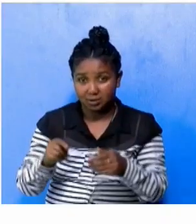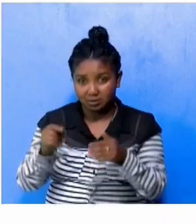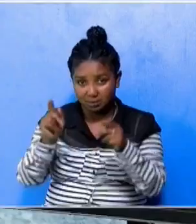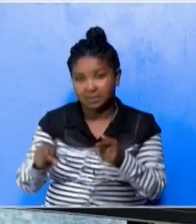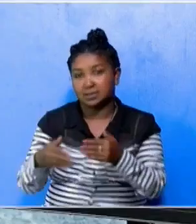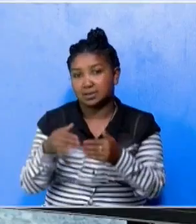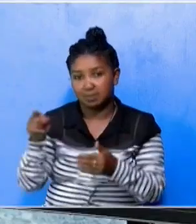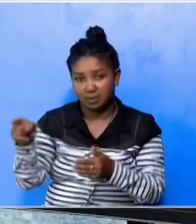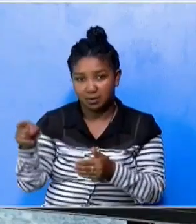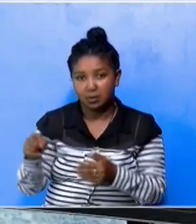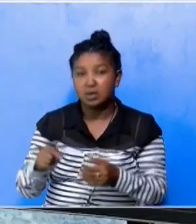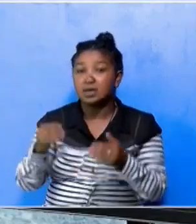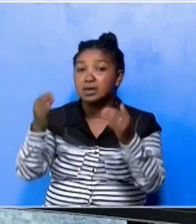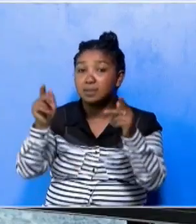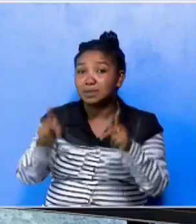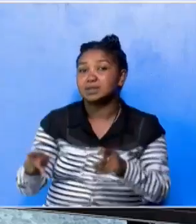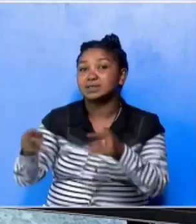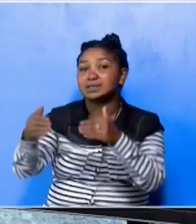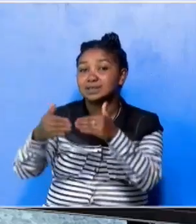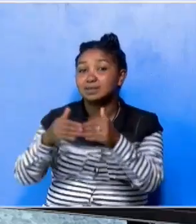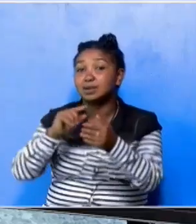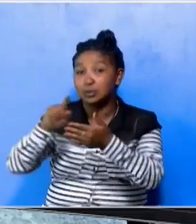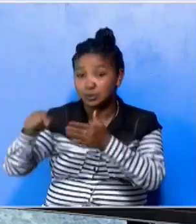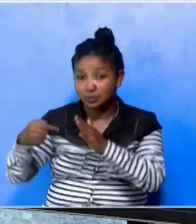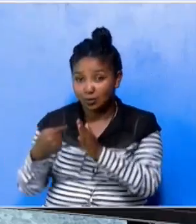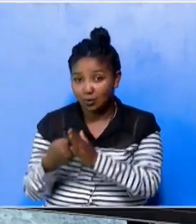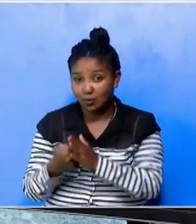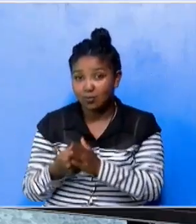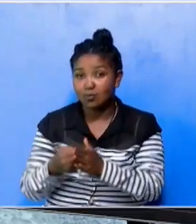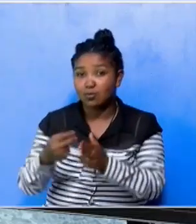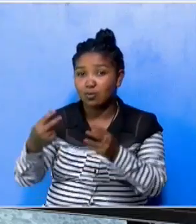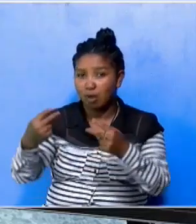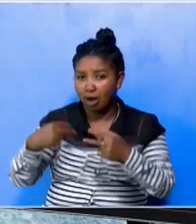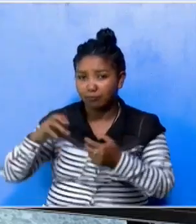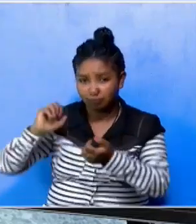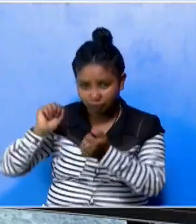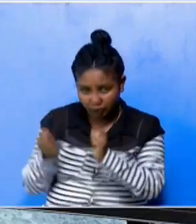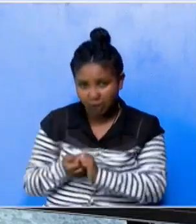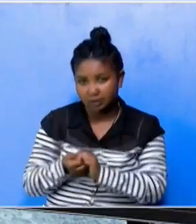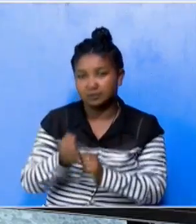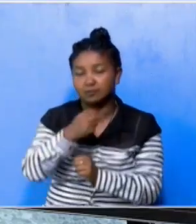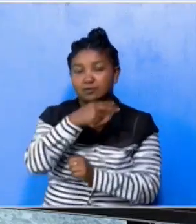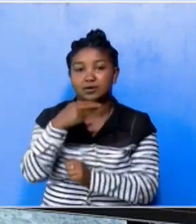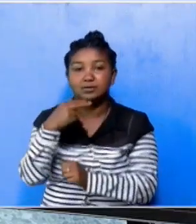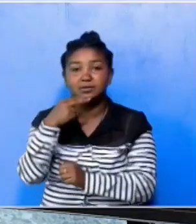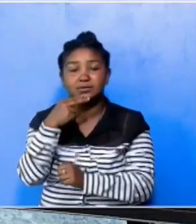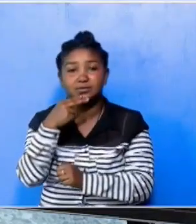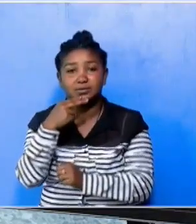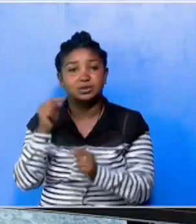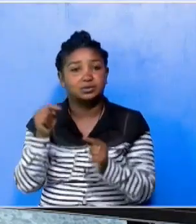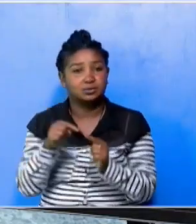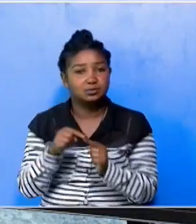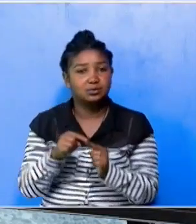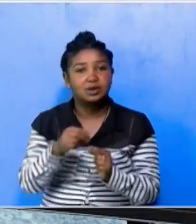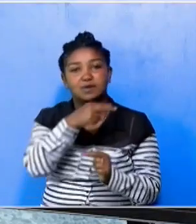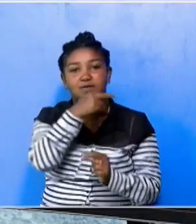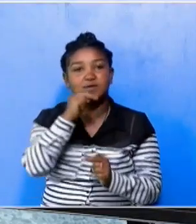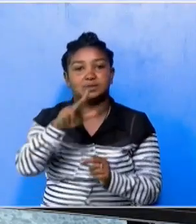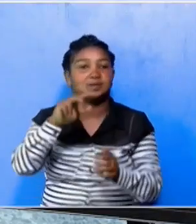it? Present simple verb. So, we have to change this one into